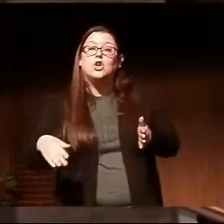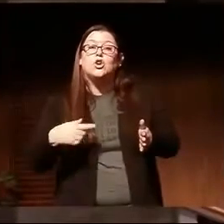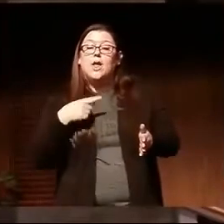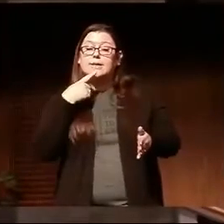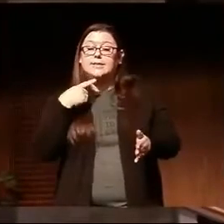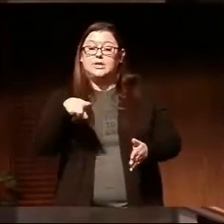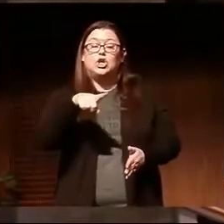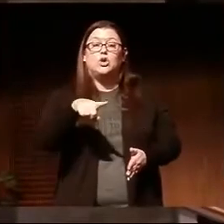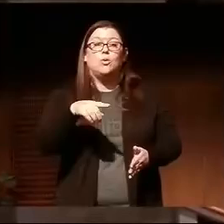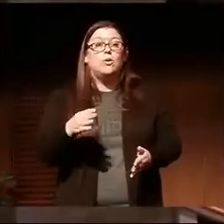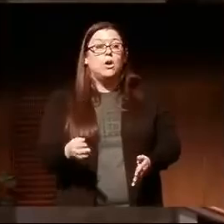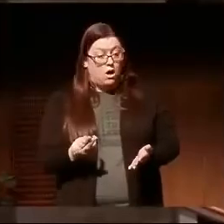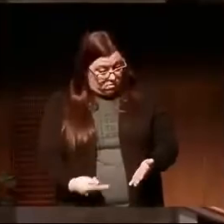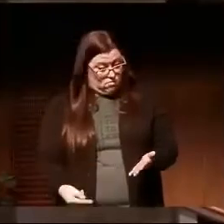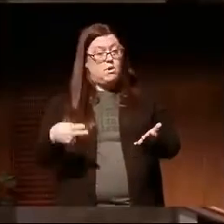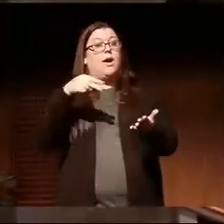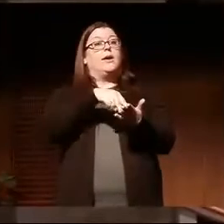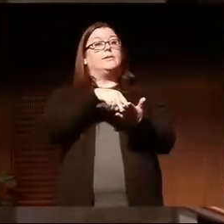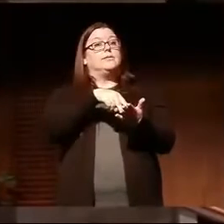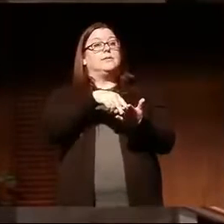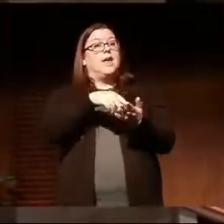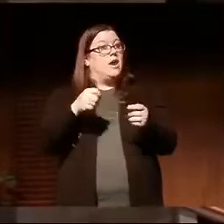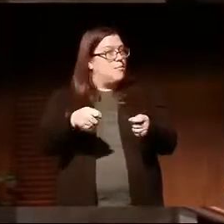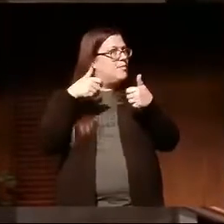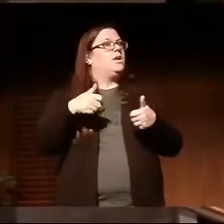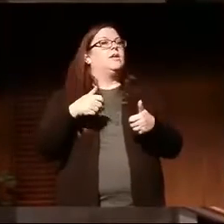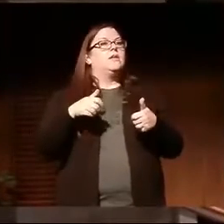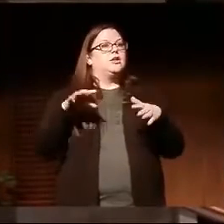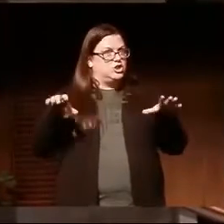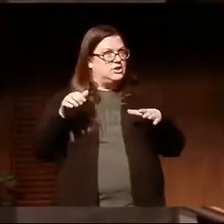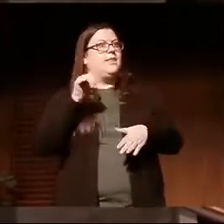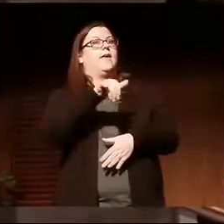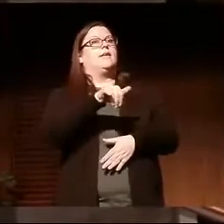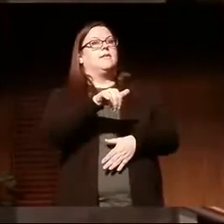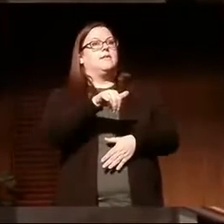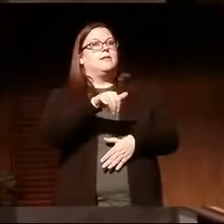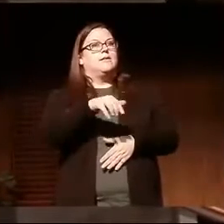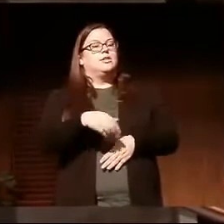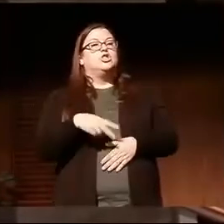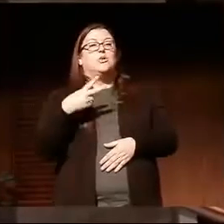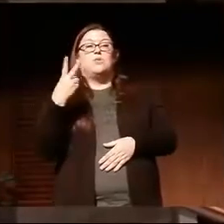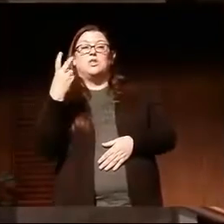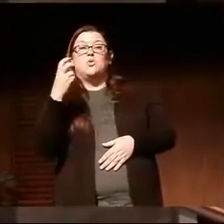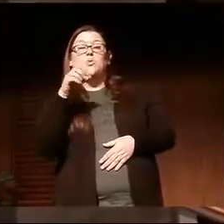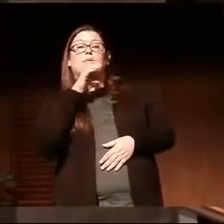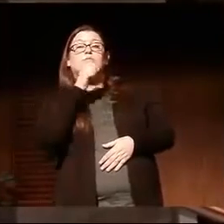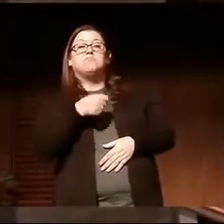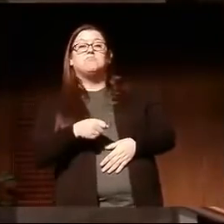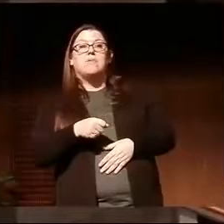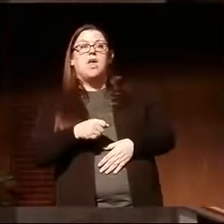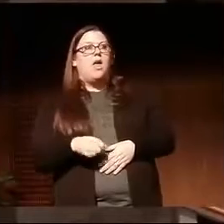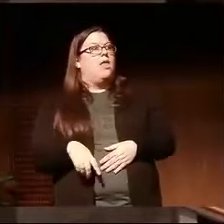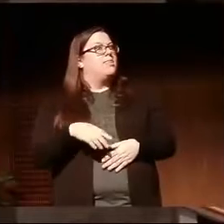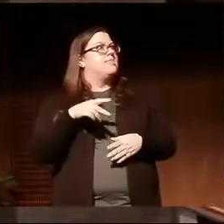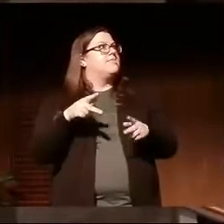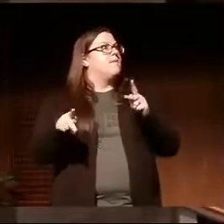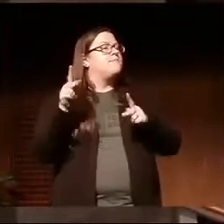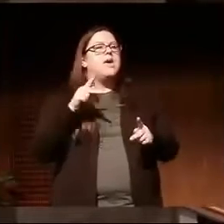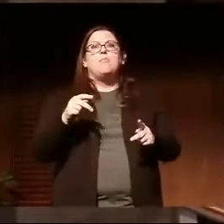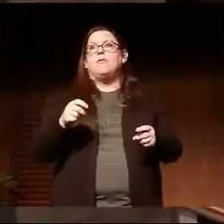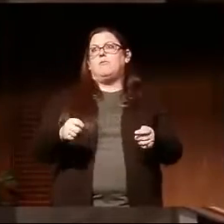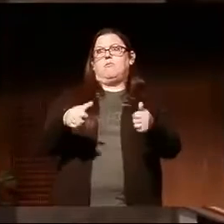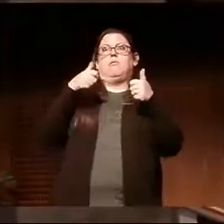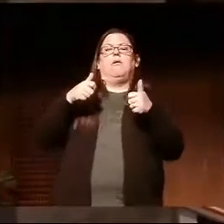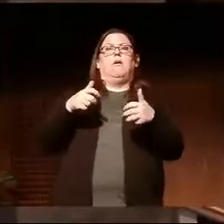immediately the girl got up and began walking, for she was 12 years of age, and they were immediately overcome with amazement. And